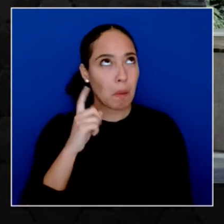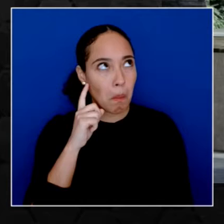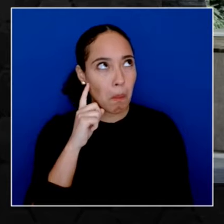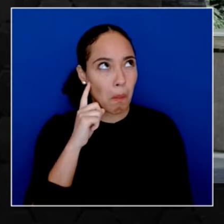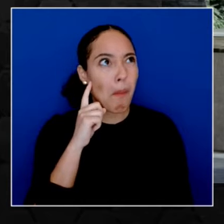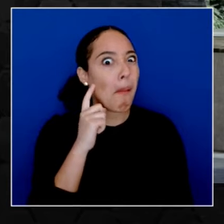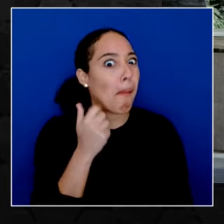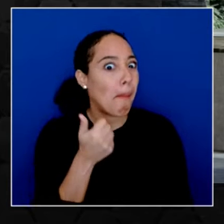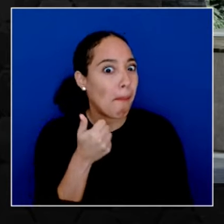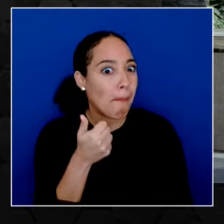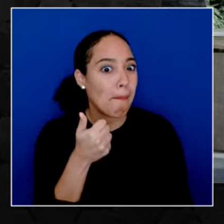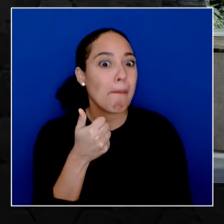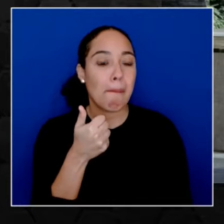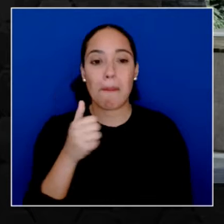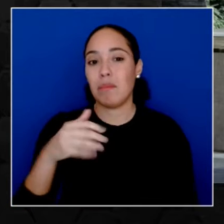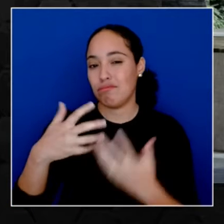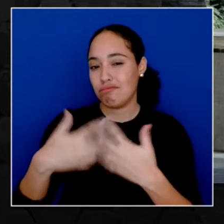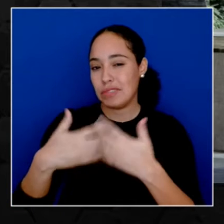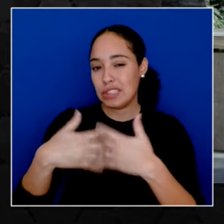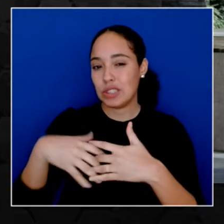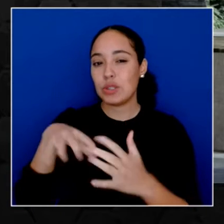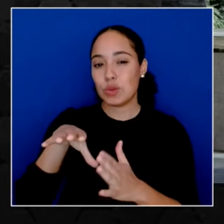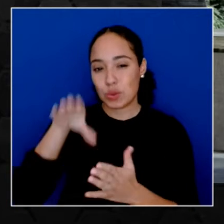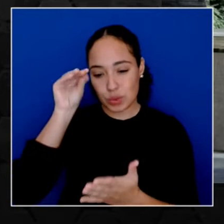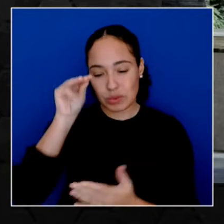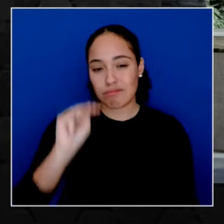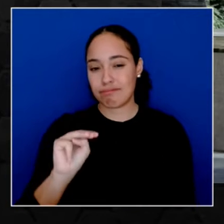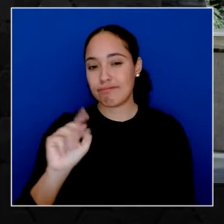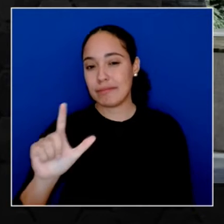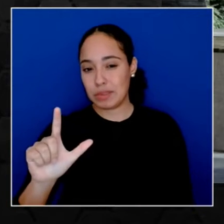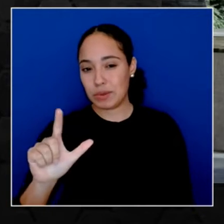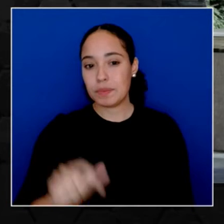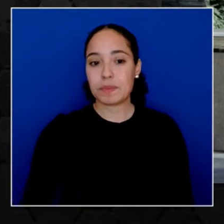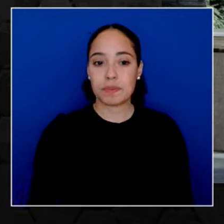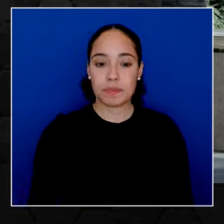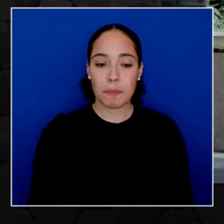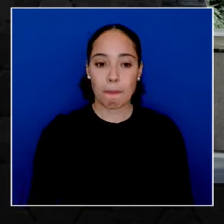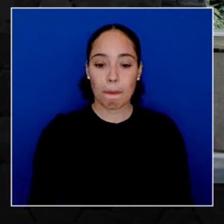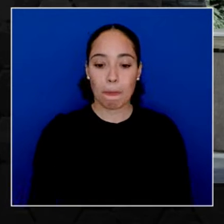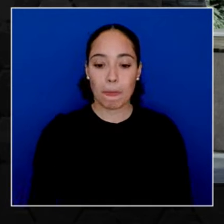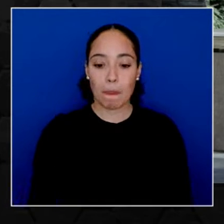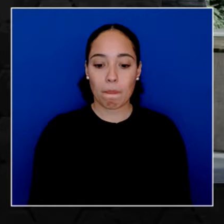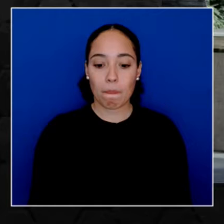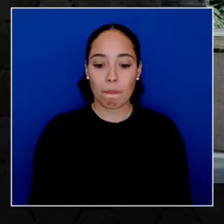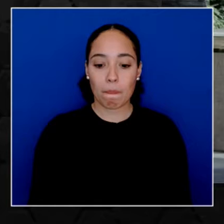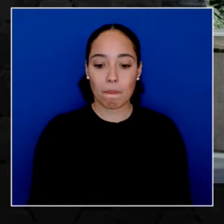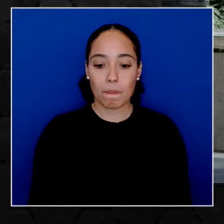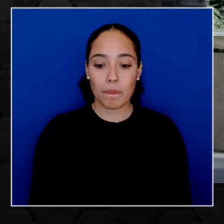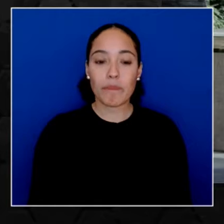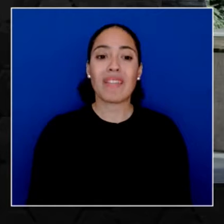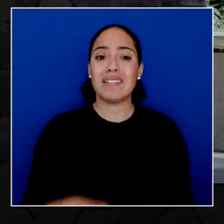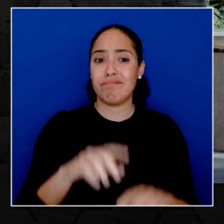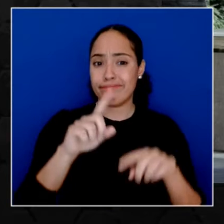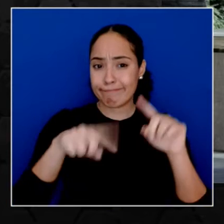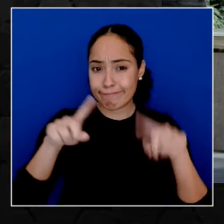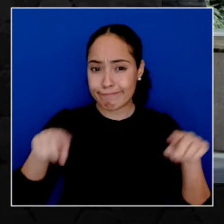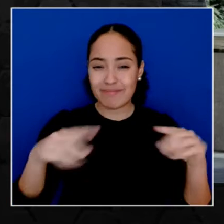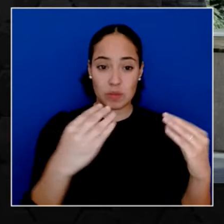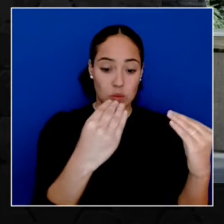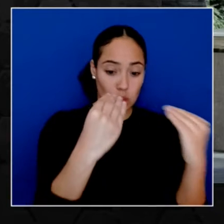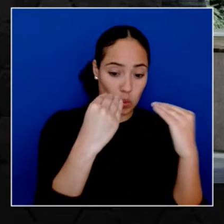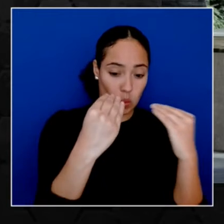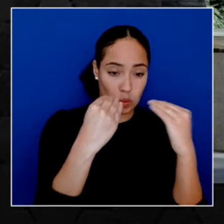then I formally took up courses by Andrew Ng to learn more about machine learning. So I was